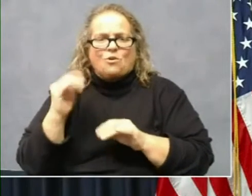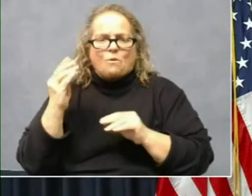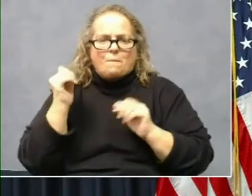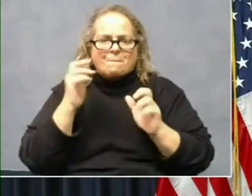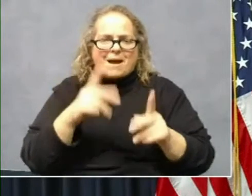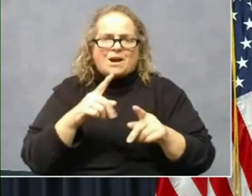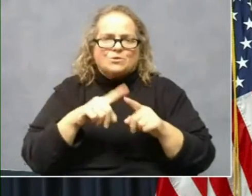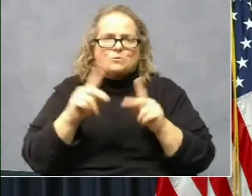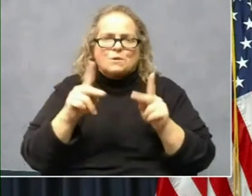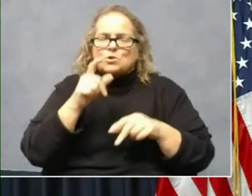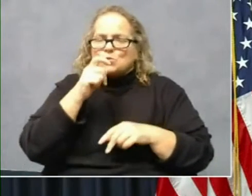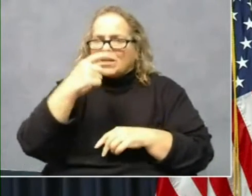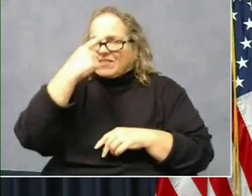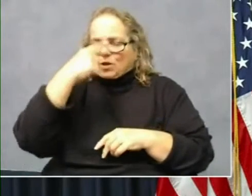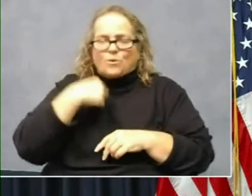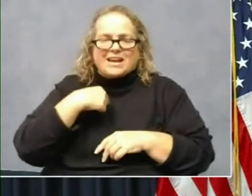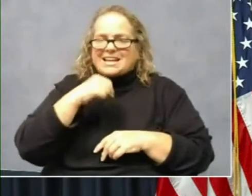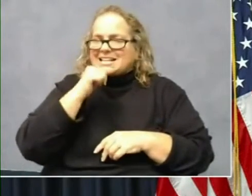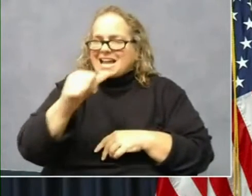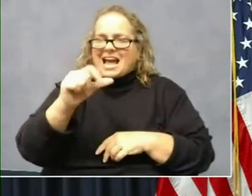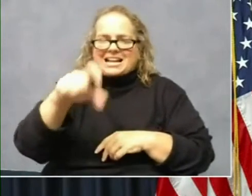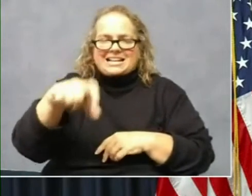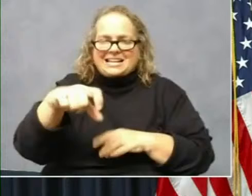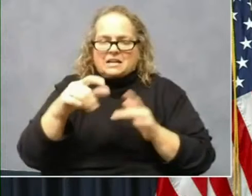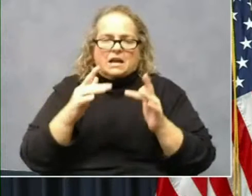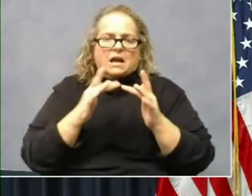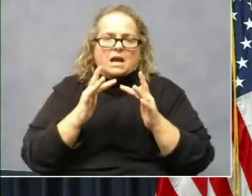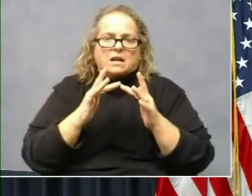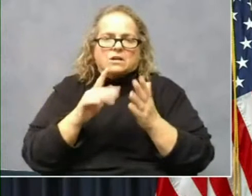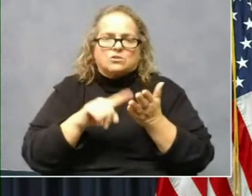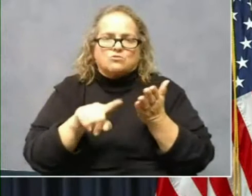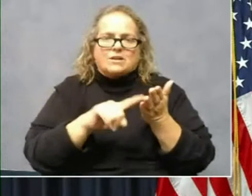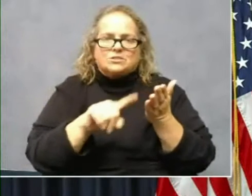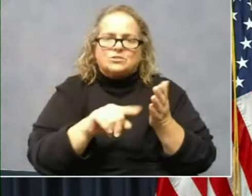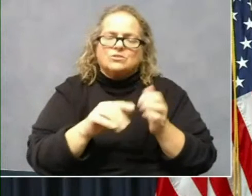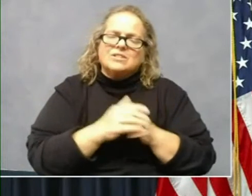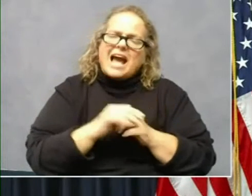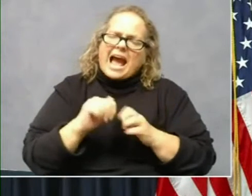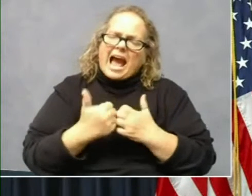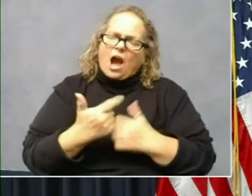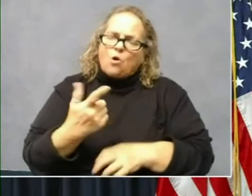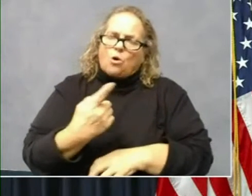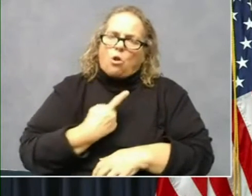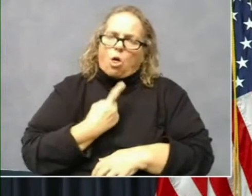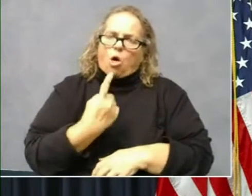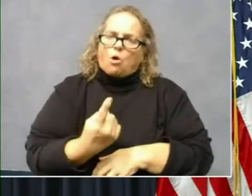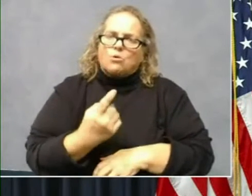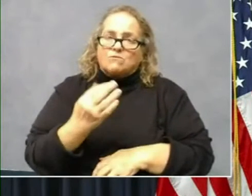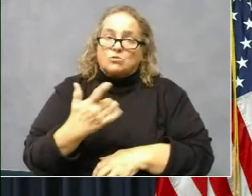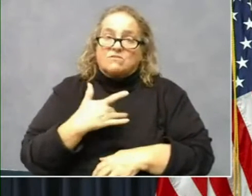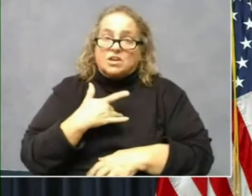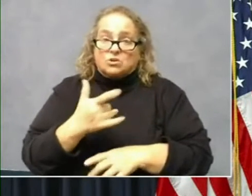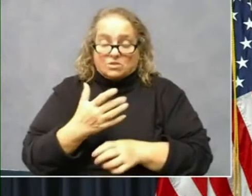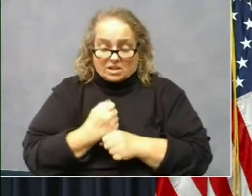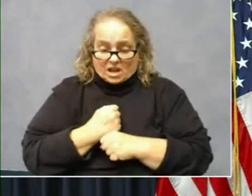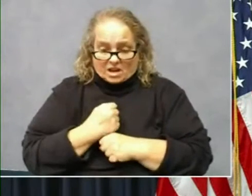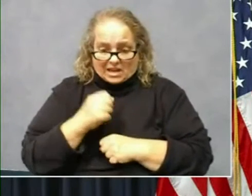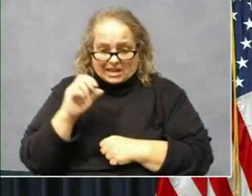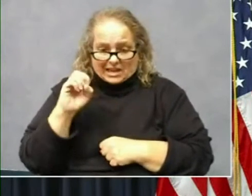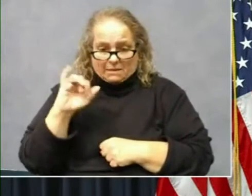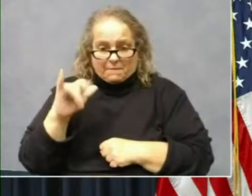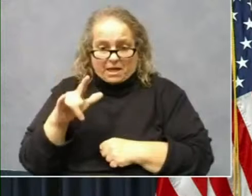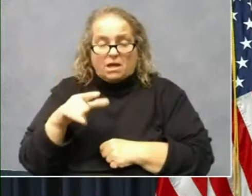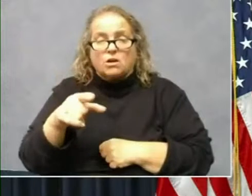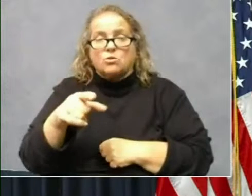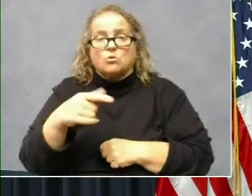tracers, to how alone would you feel if you got an email saying you had COVID, nobody ever called